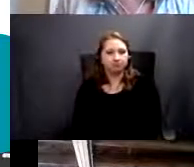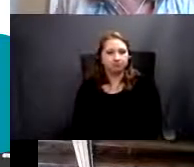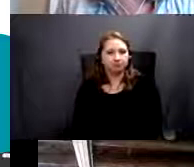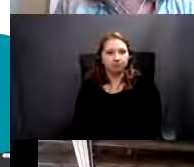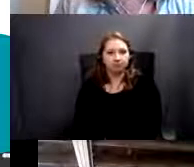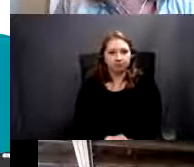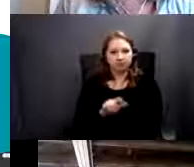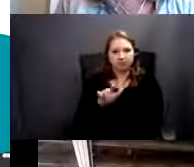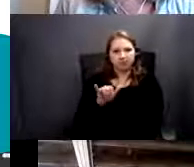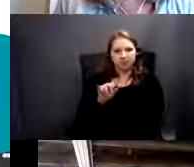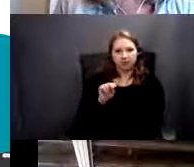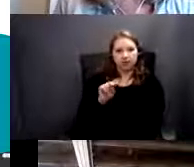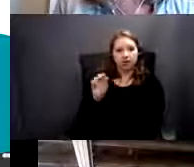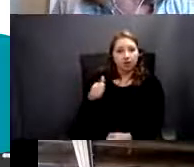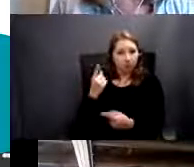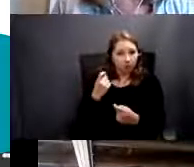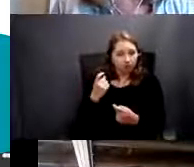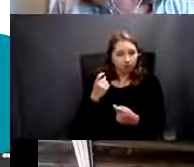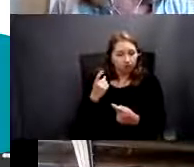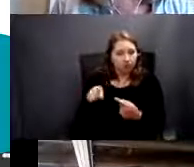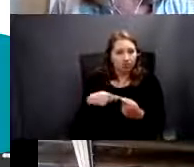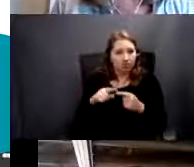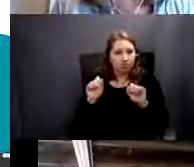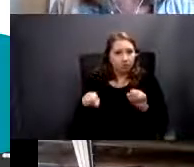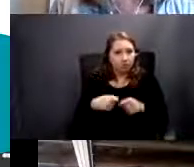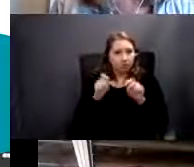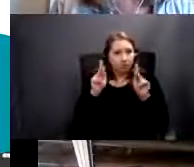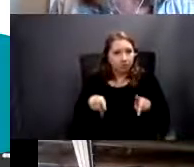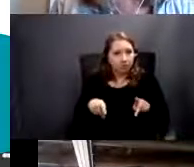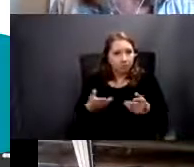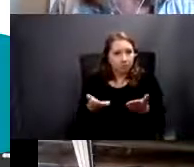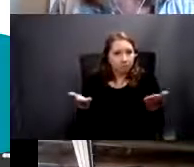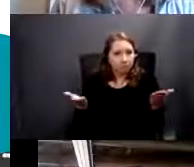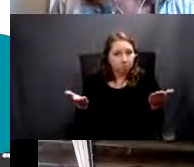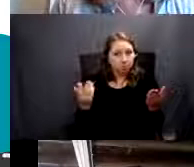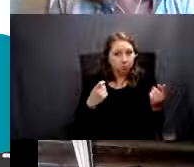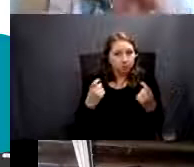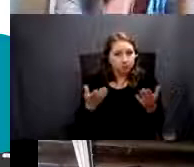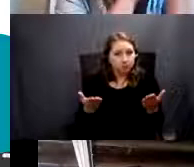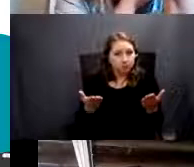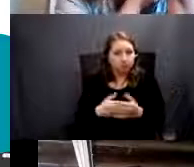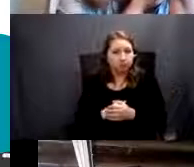Any other questions before we wrap up today?